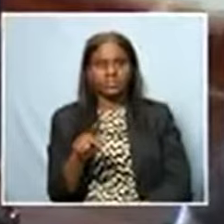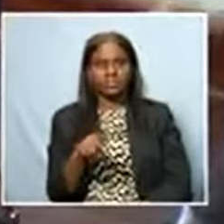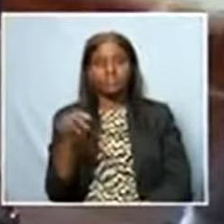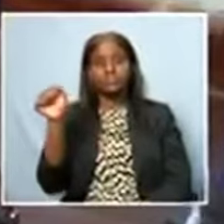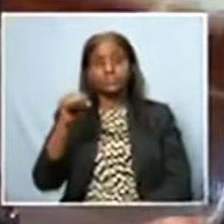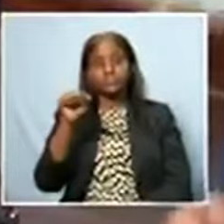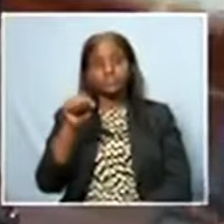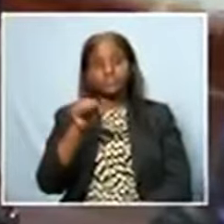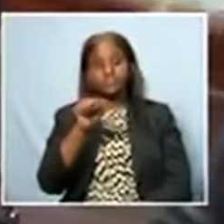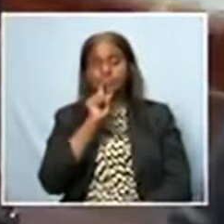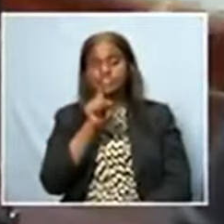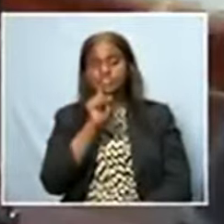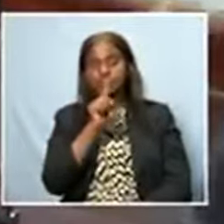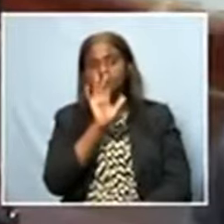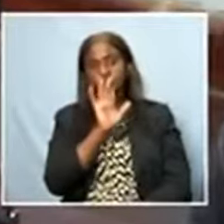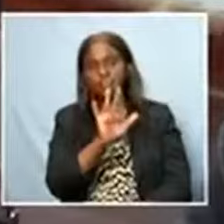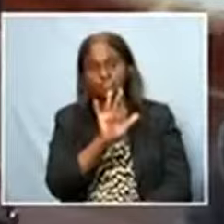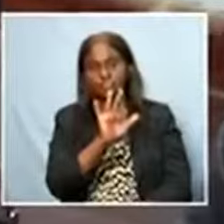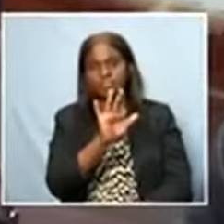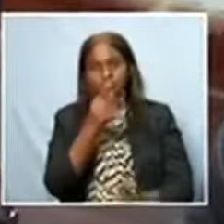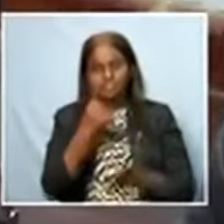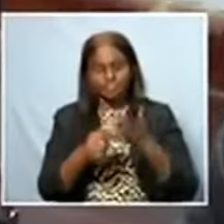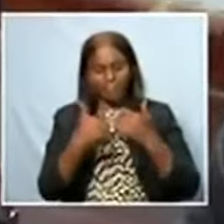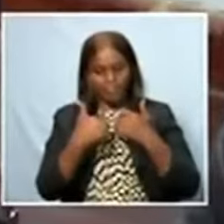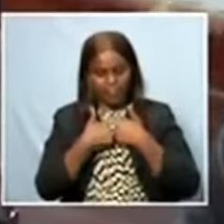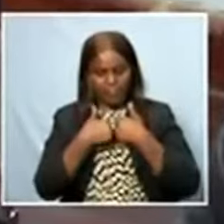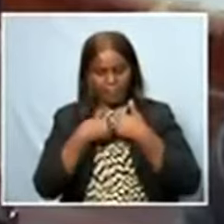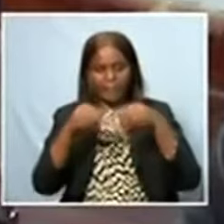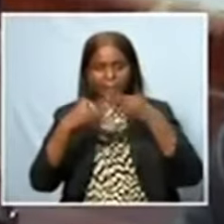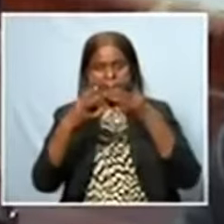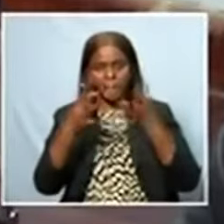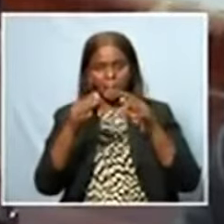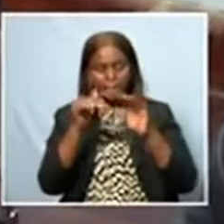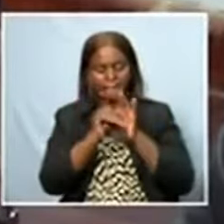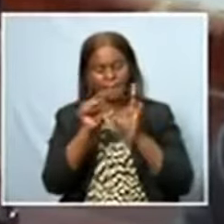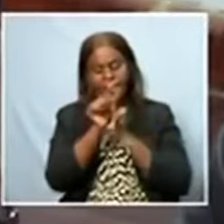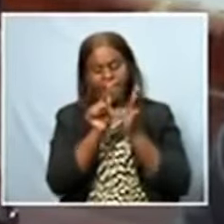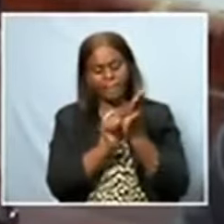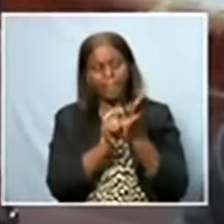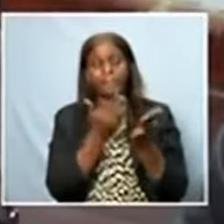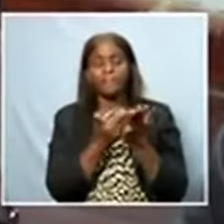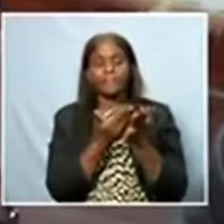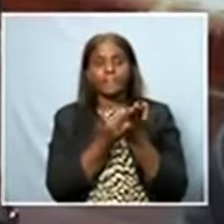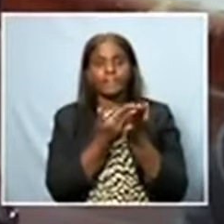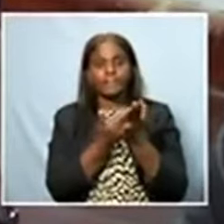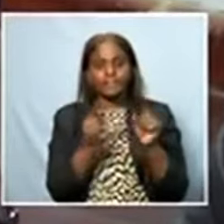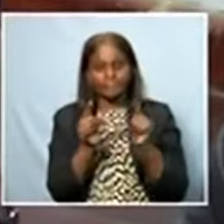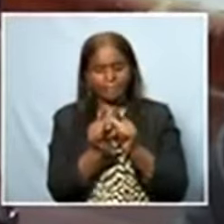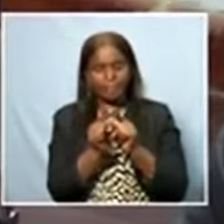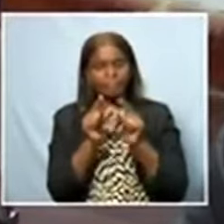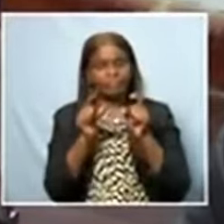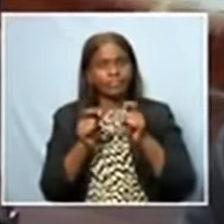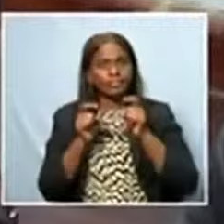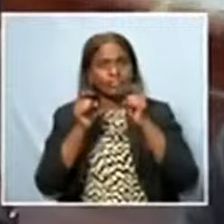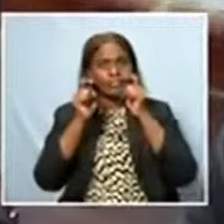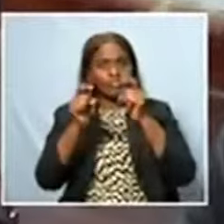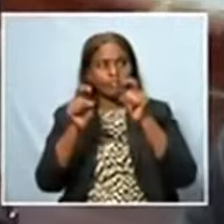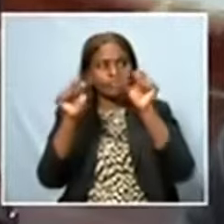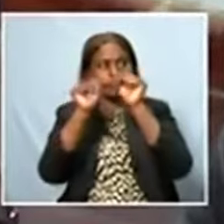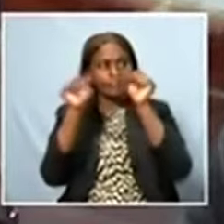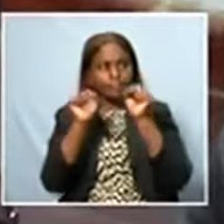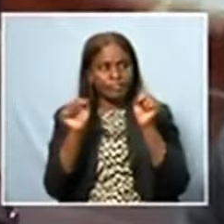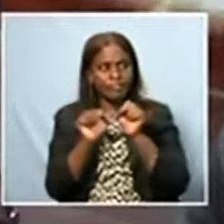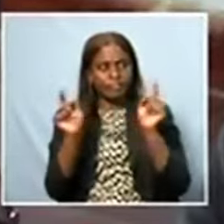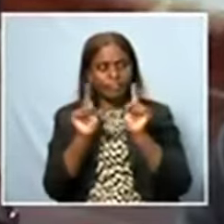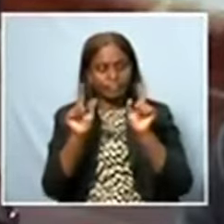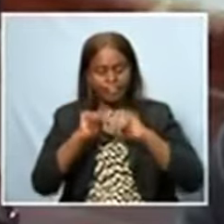yes, indeed, what has been provided in the bill is a graduated structure where we